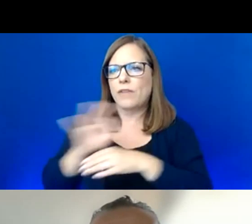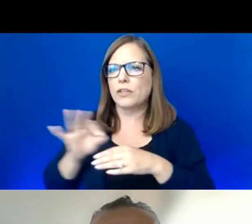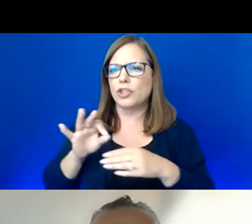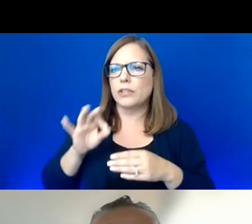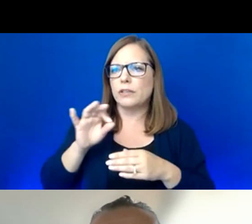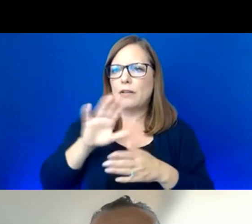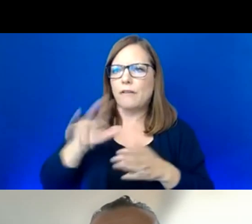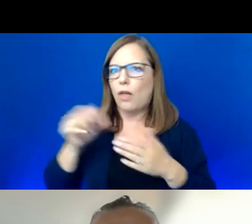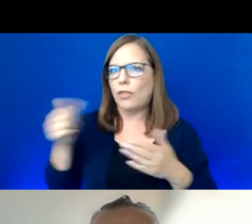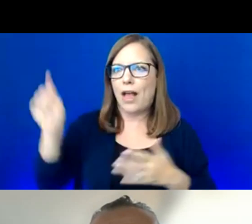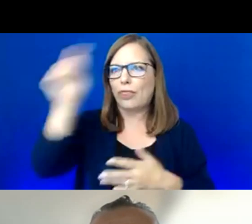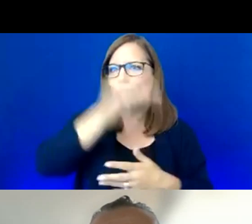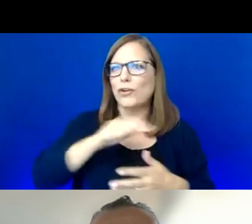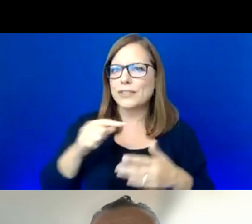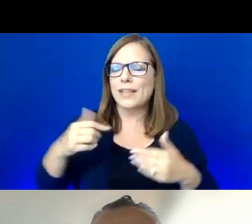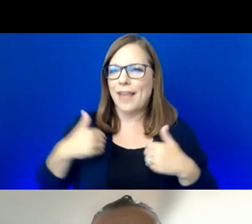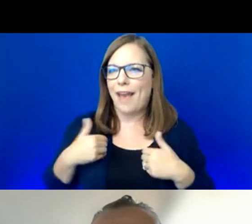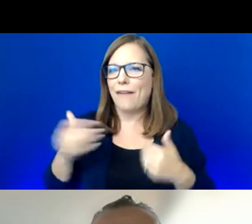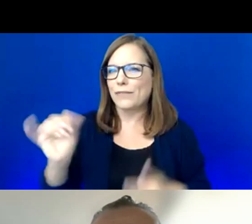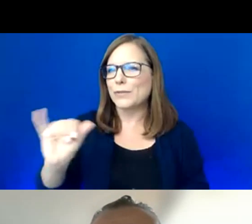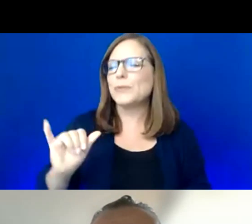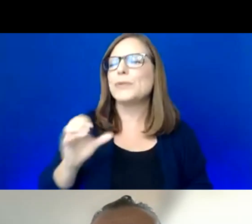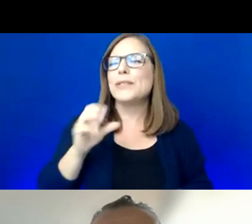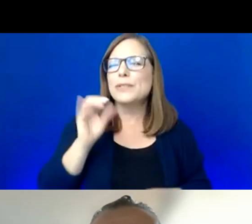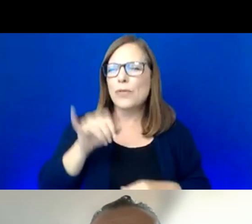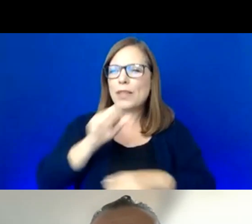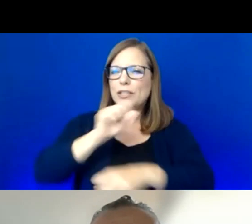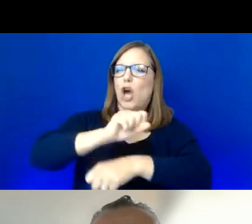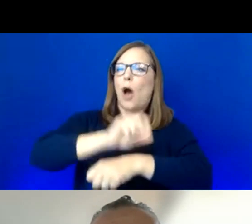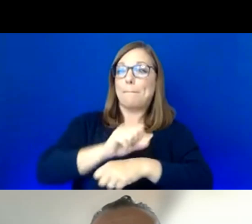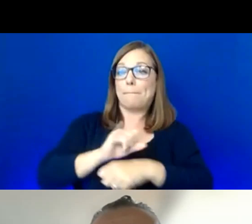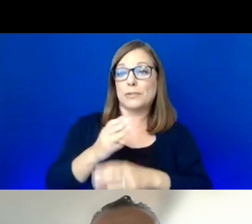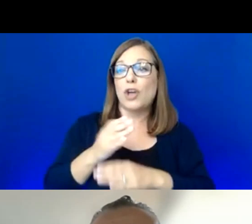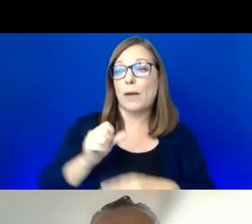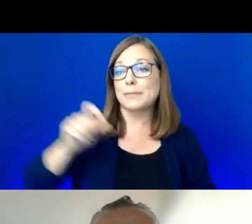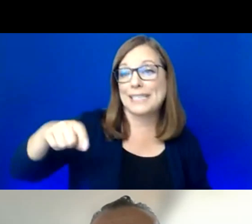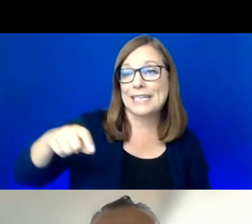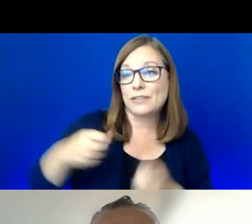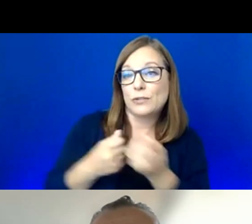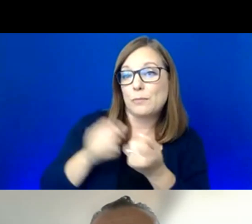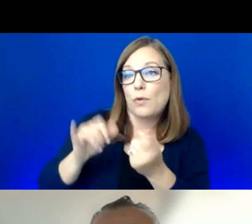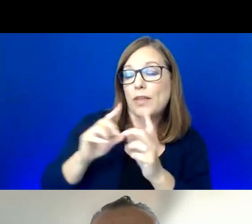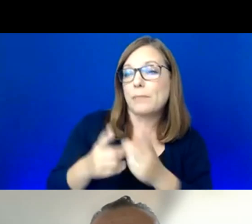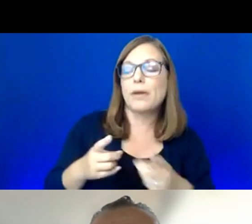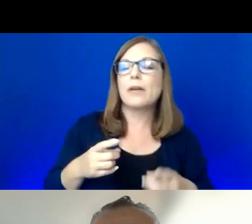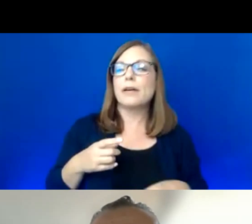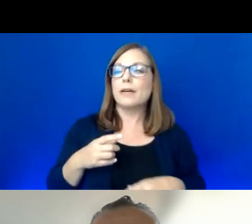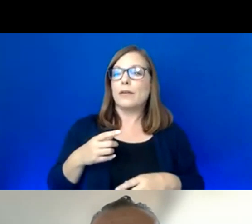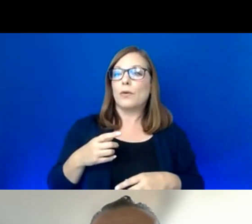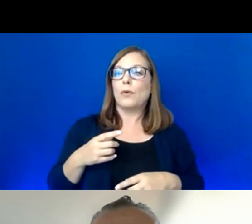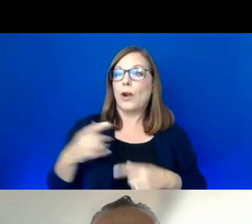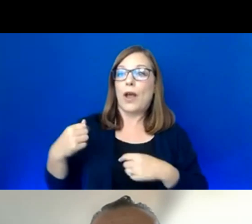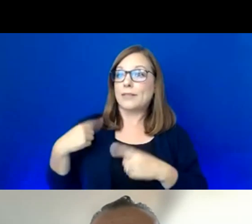creation of, jobs to support that department, where before the cost was shared by